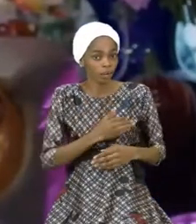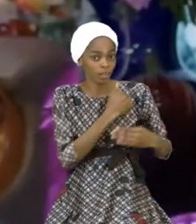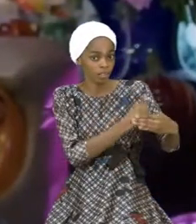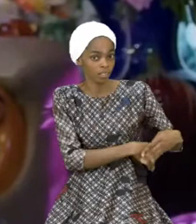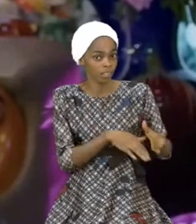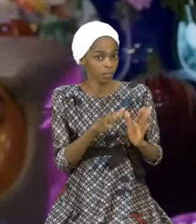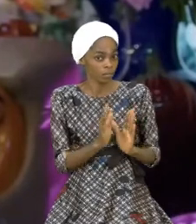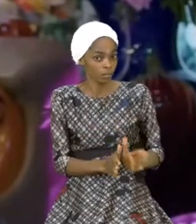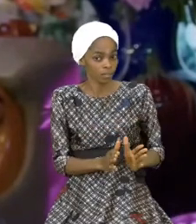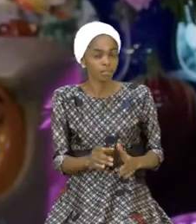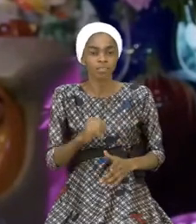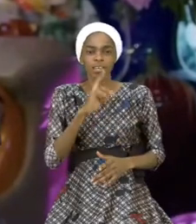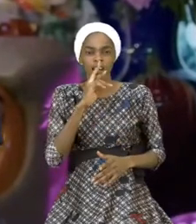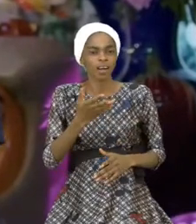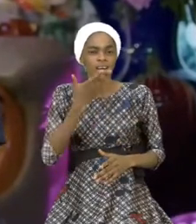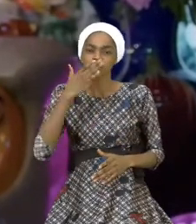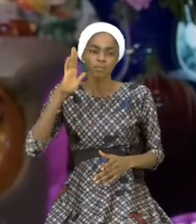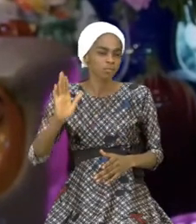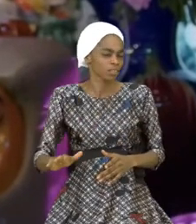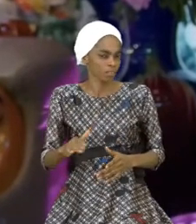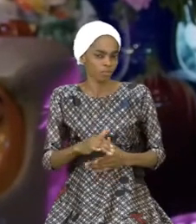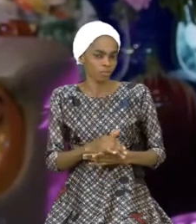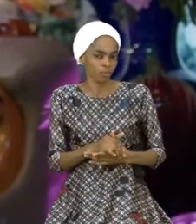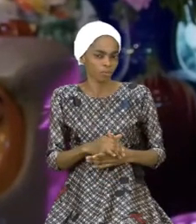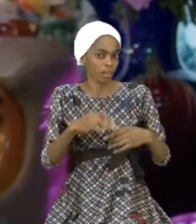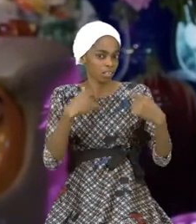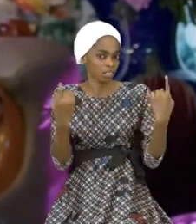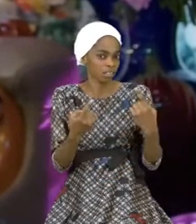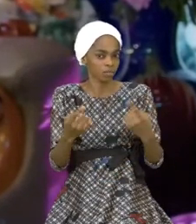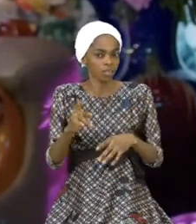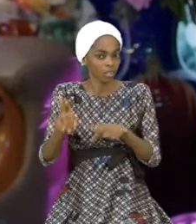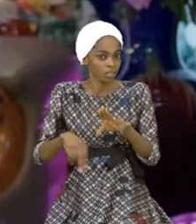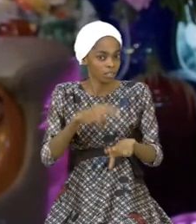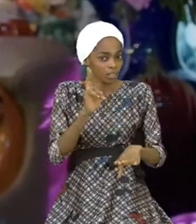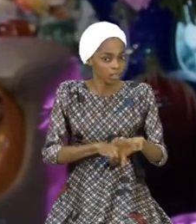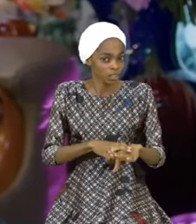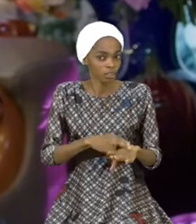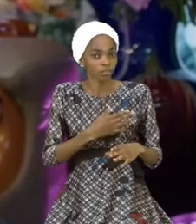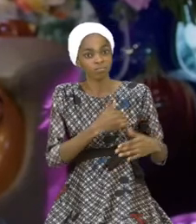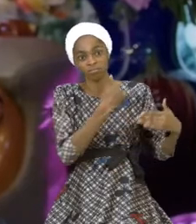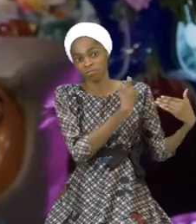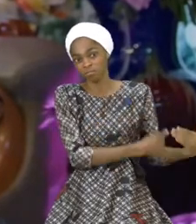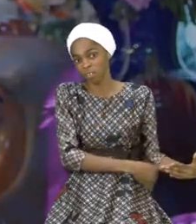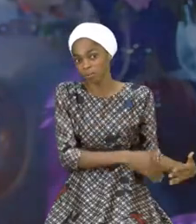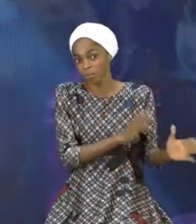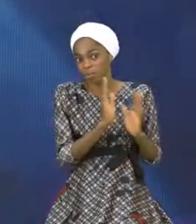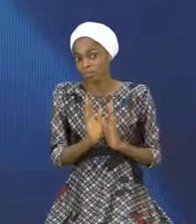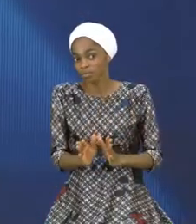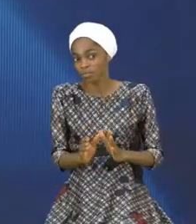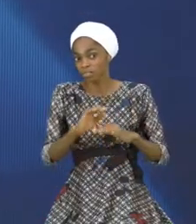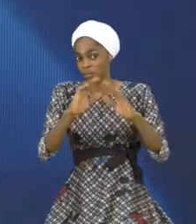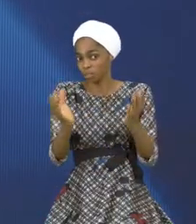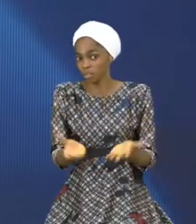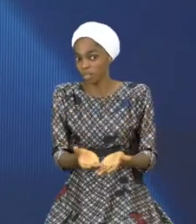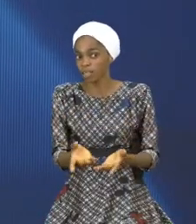also, they're sinful and evil. The nature and the neighbors, they come together,